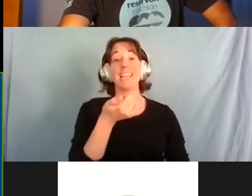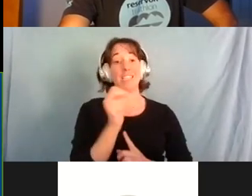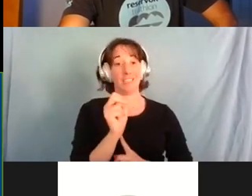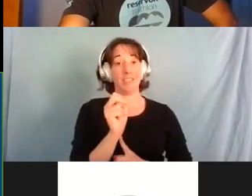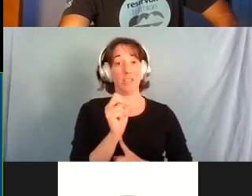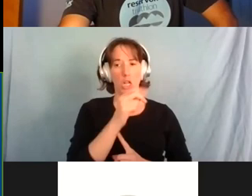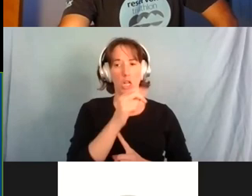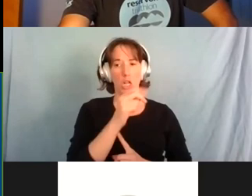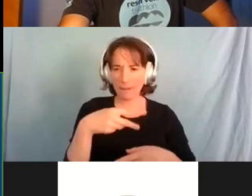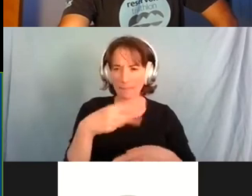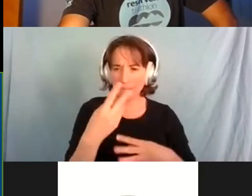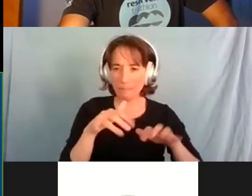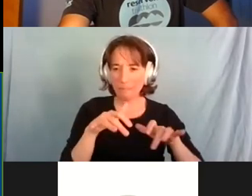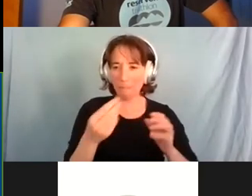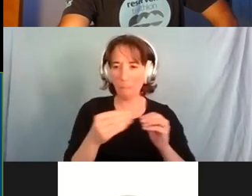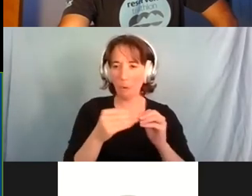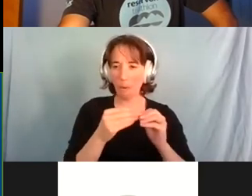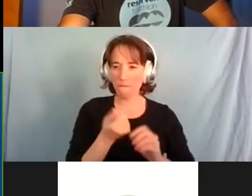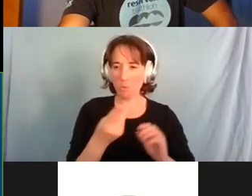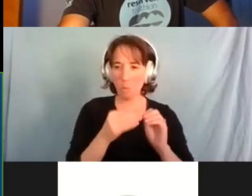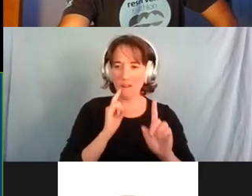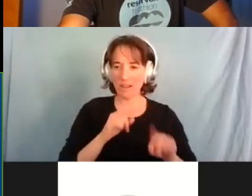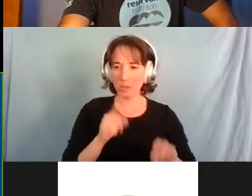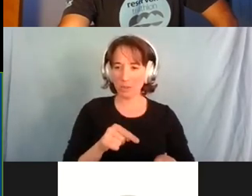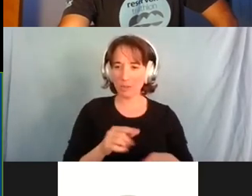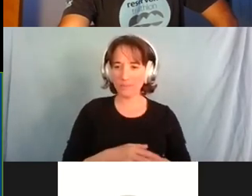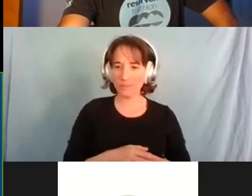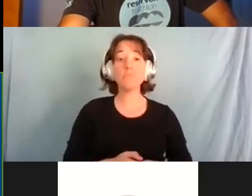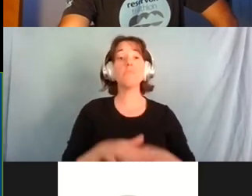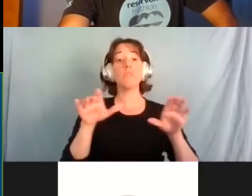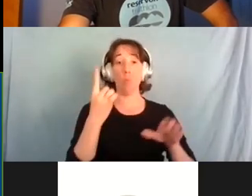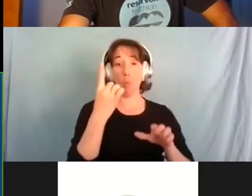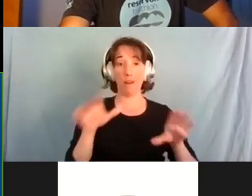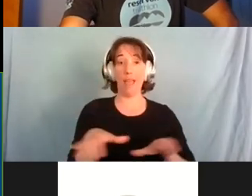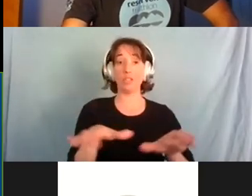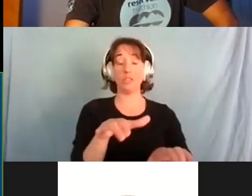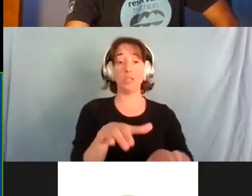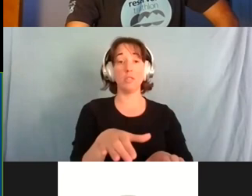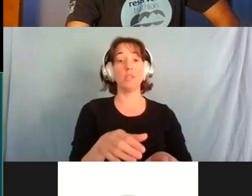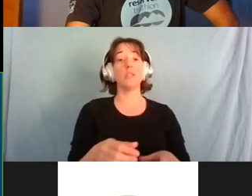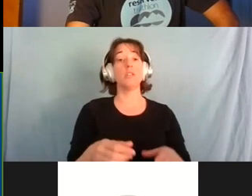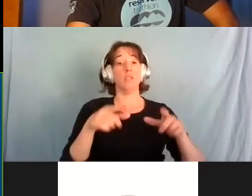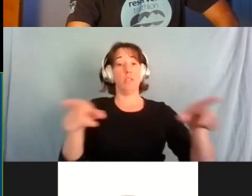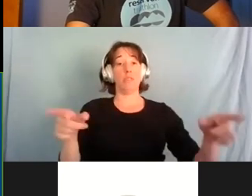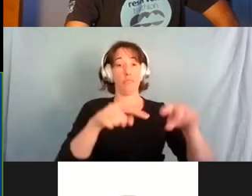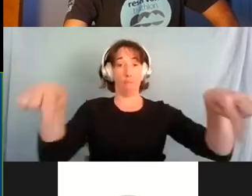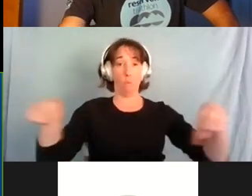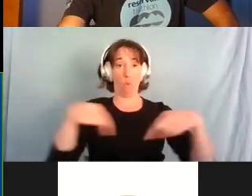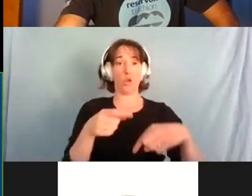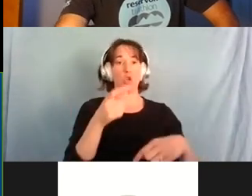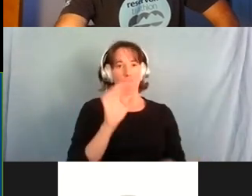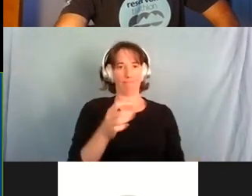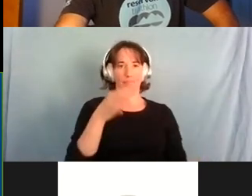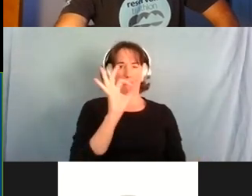more answers. So definitely an action is you moving your piece. And observation